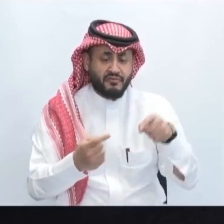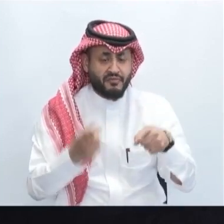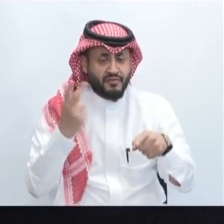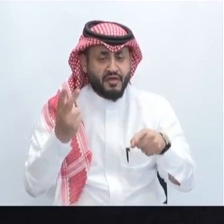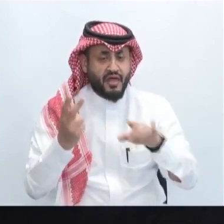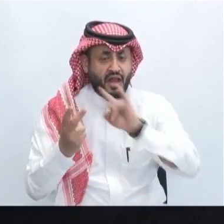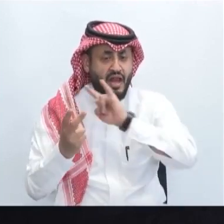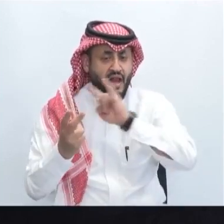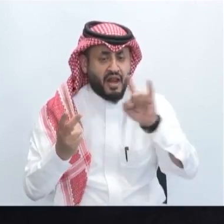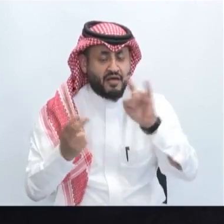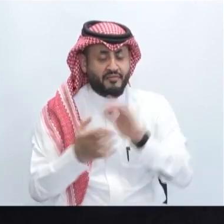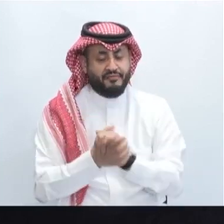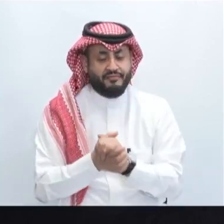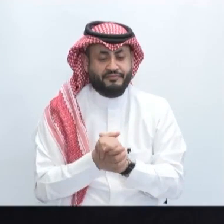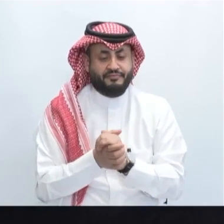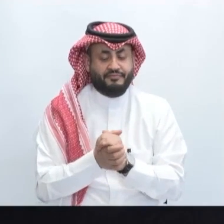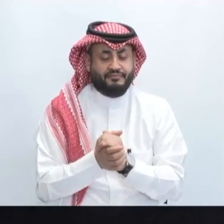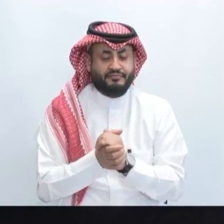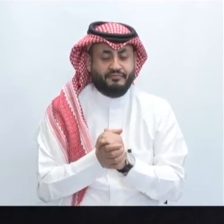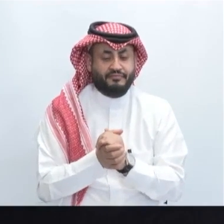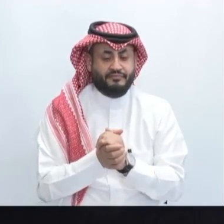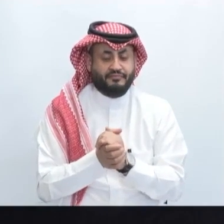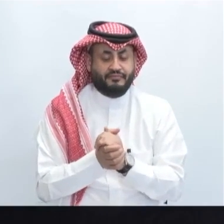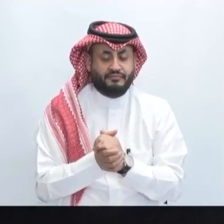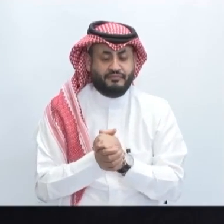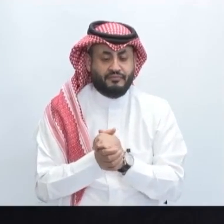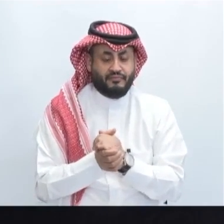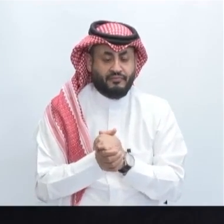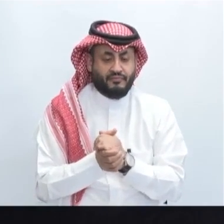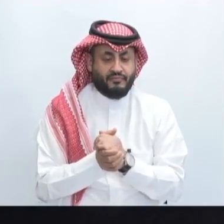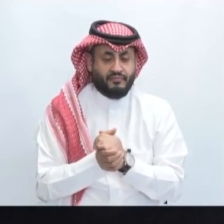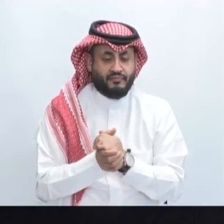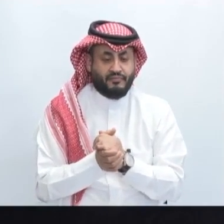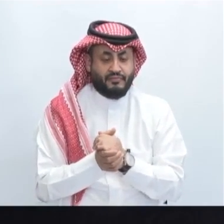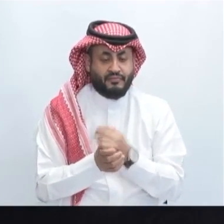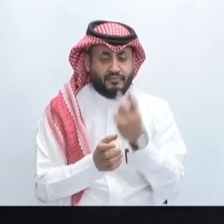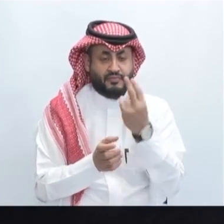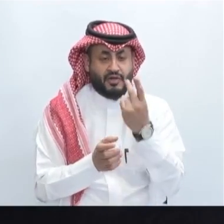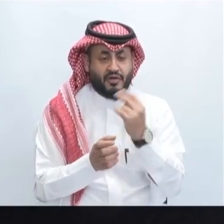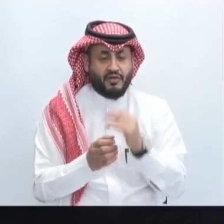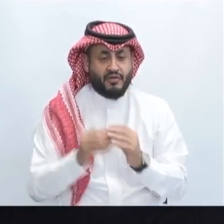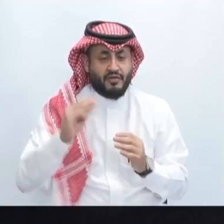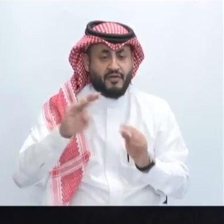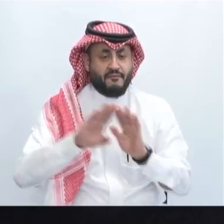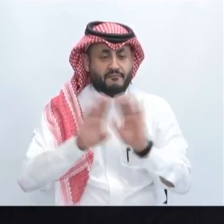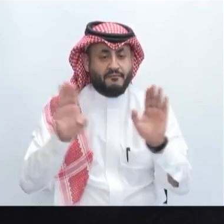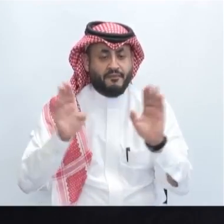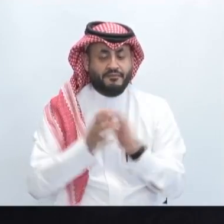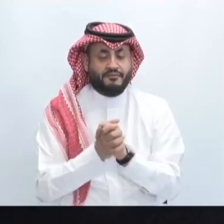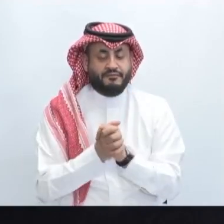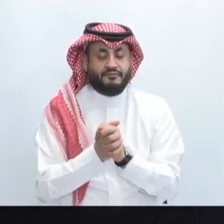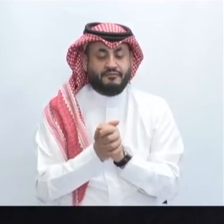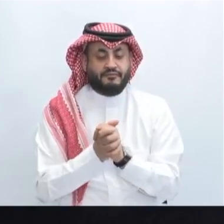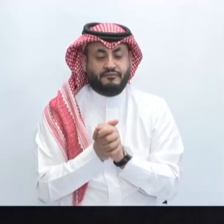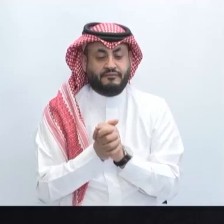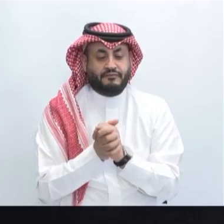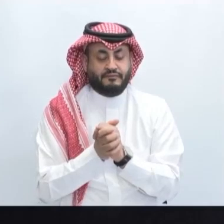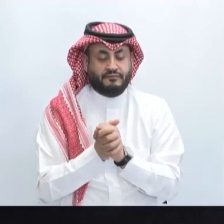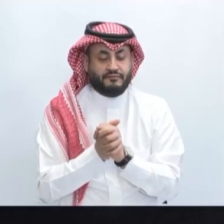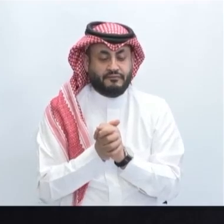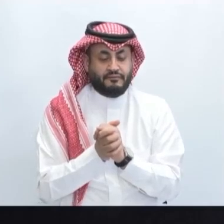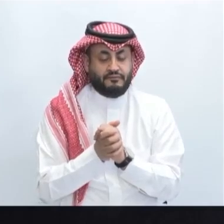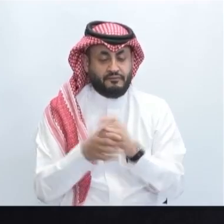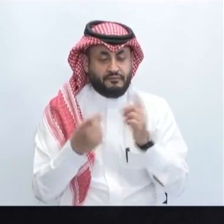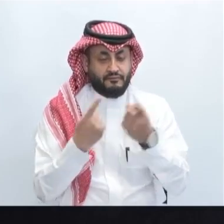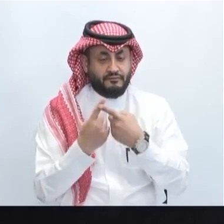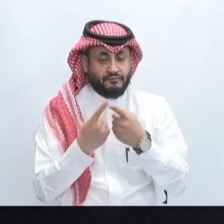notebook? And we said that here we only have two possible answers. Either we